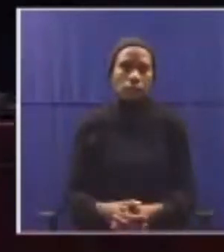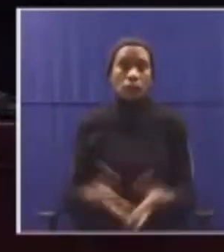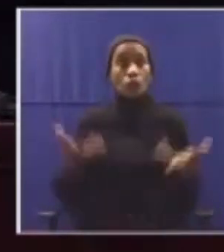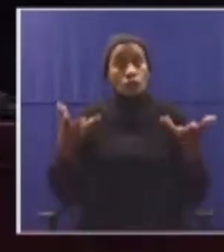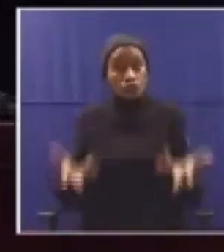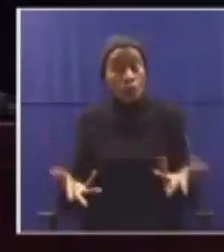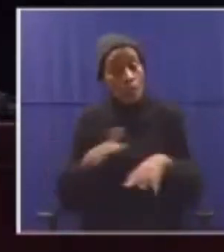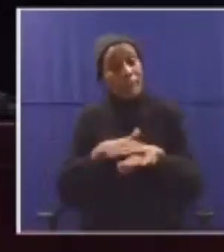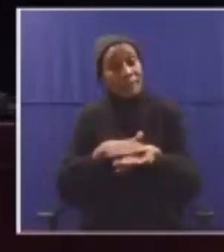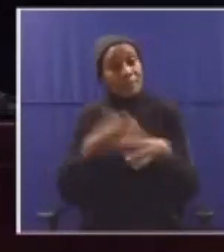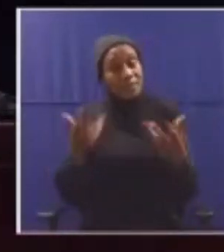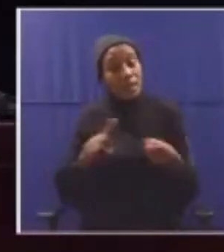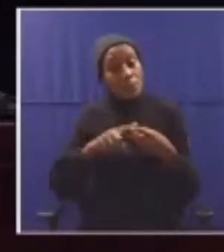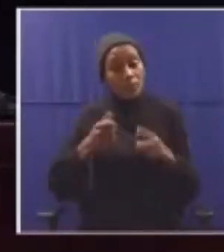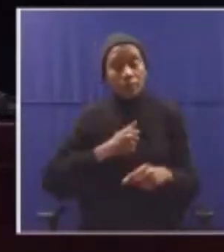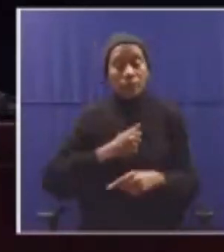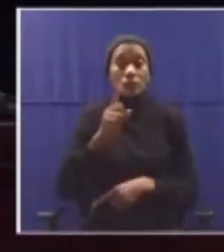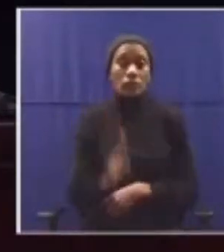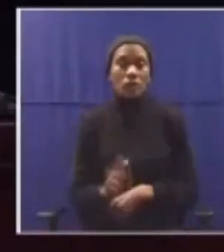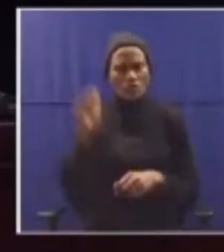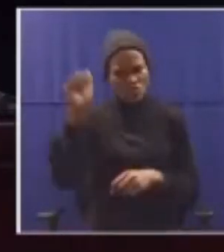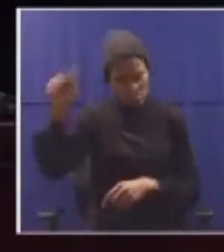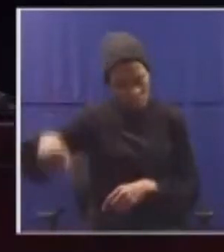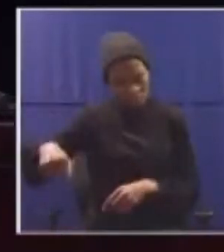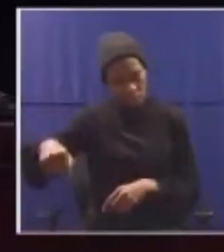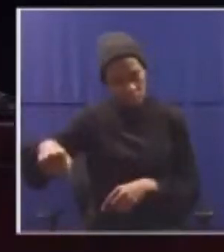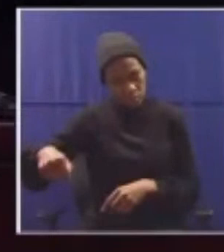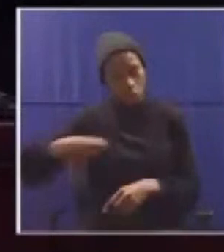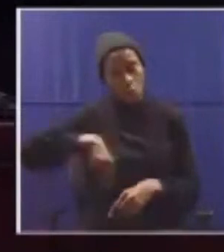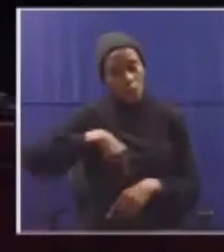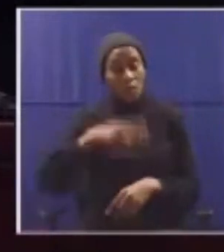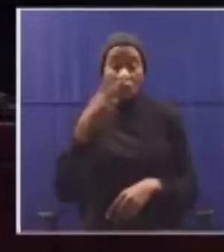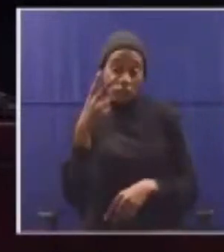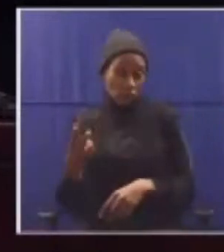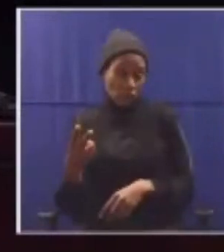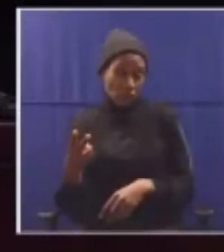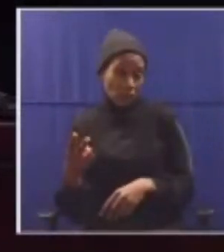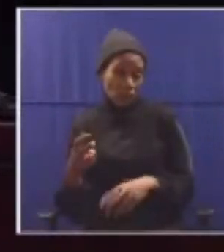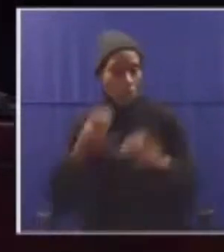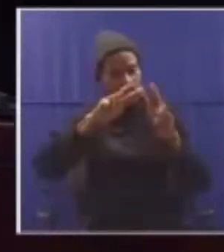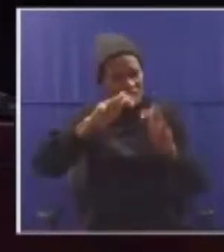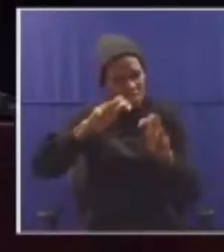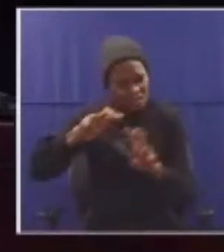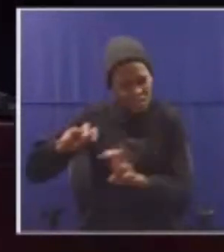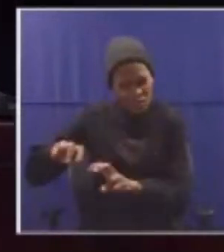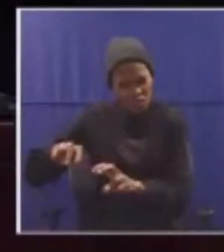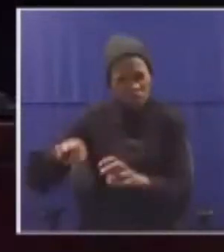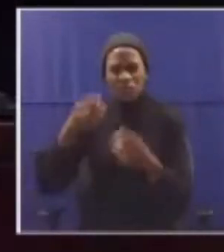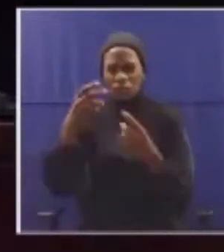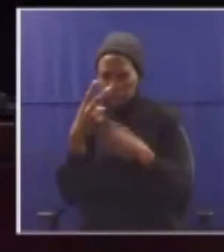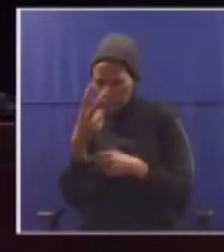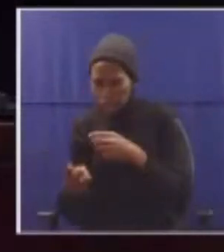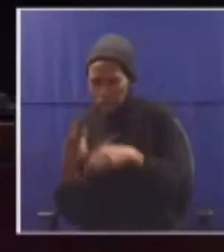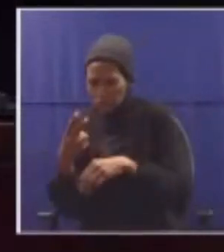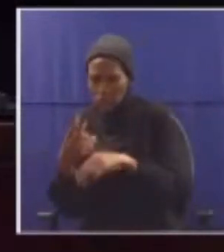So basically, the point I'm making is that yes, we have seen the resurgence of this